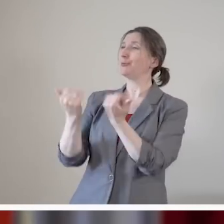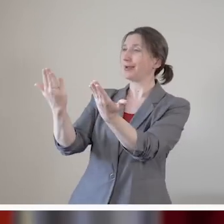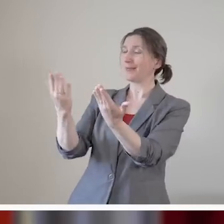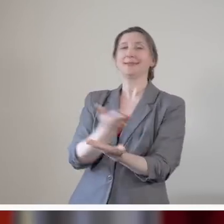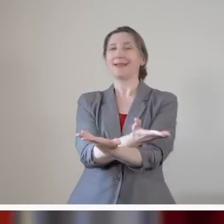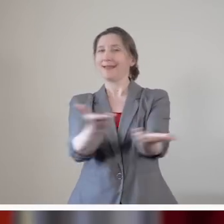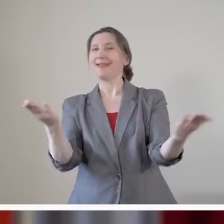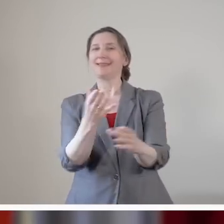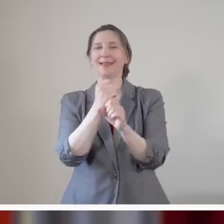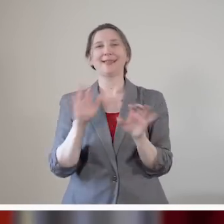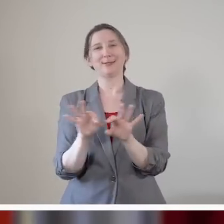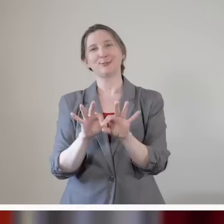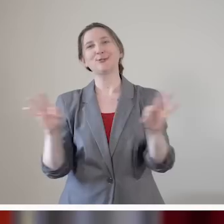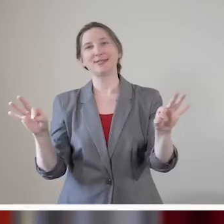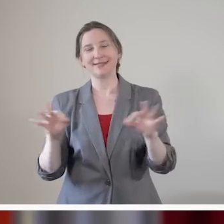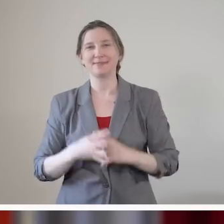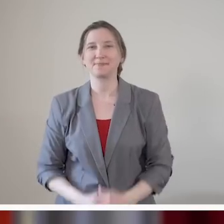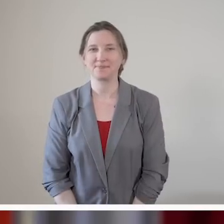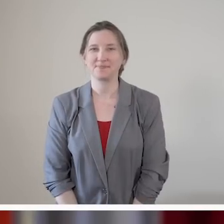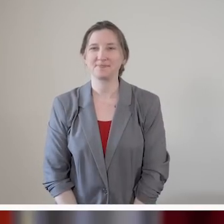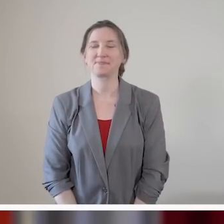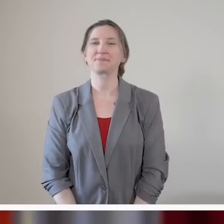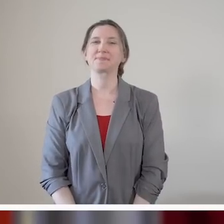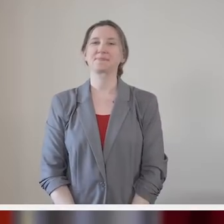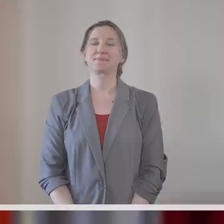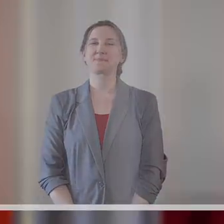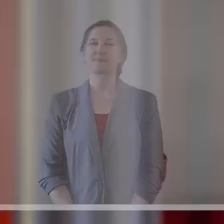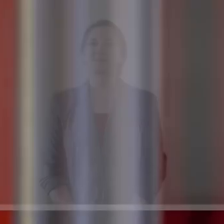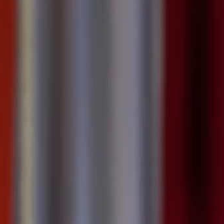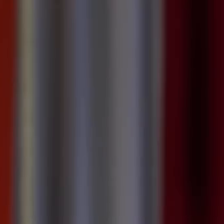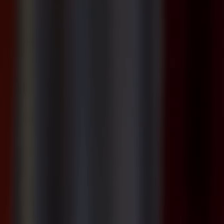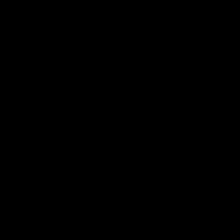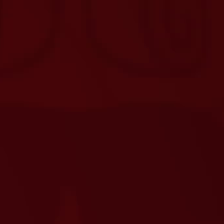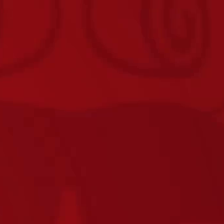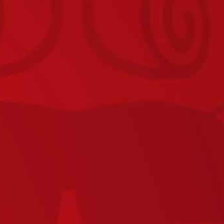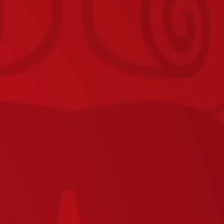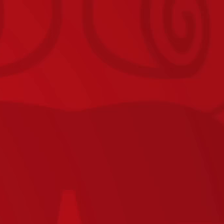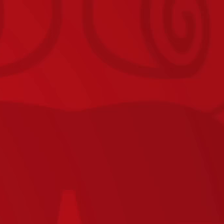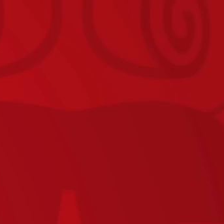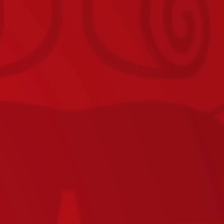of the faculty of the School of Education, I present these candidates for degrees.